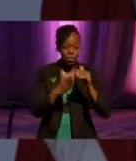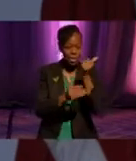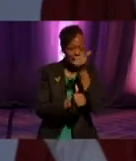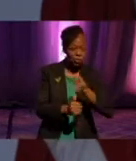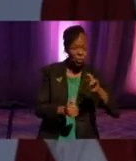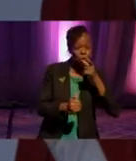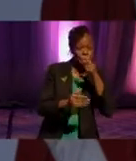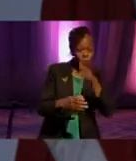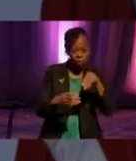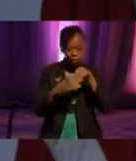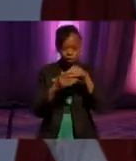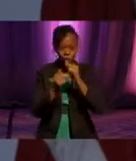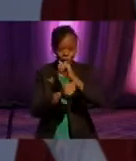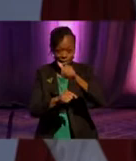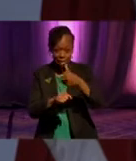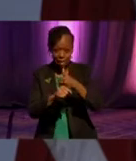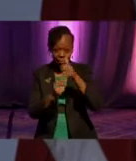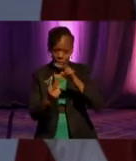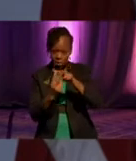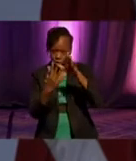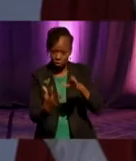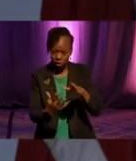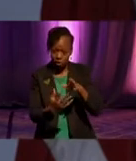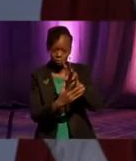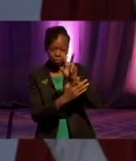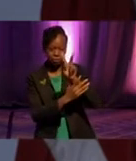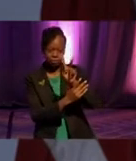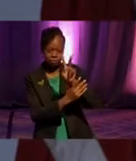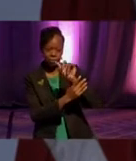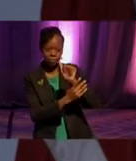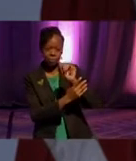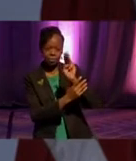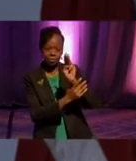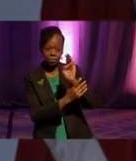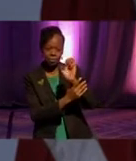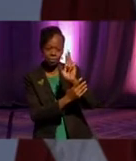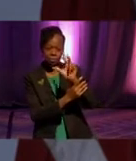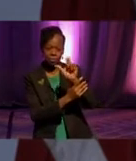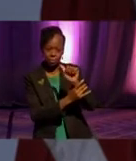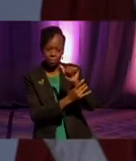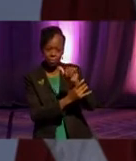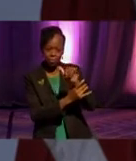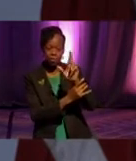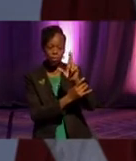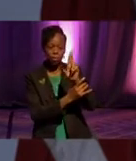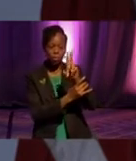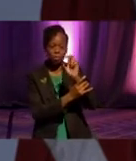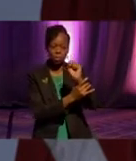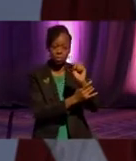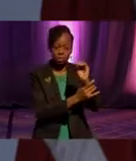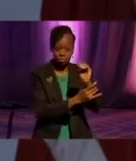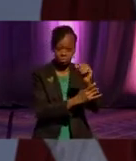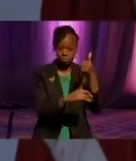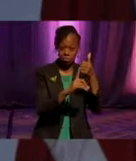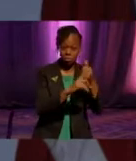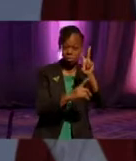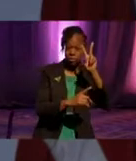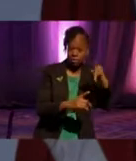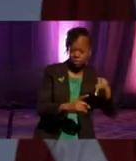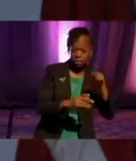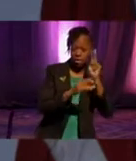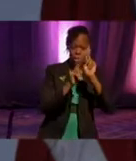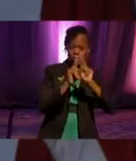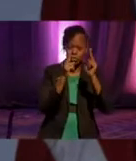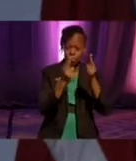in place, especially Kimberly Russo, the Vice President of Universal Health Services, who